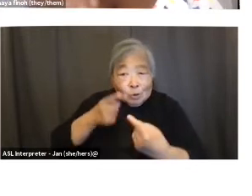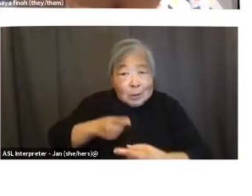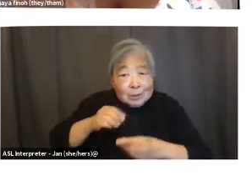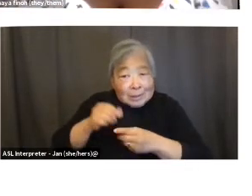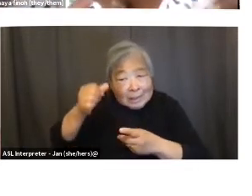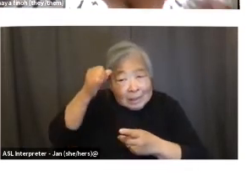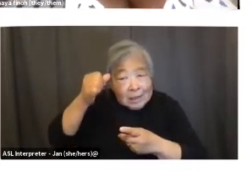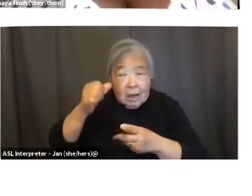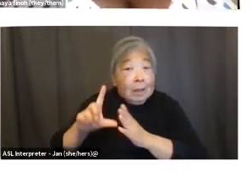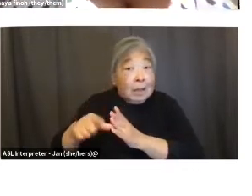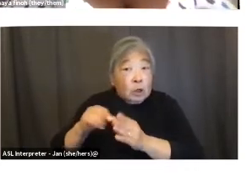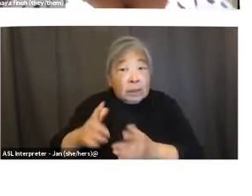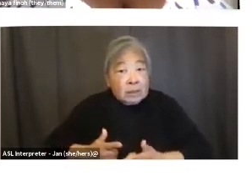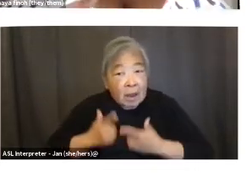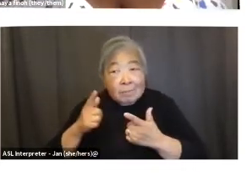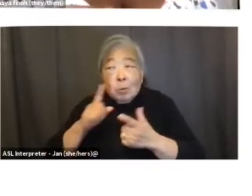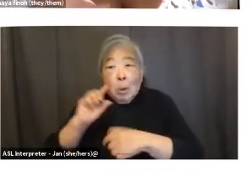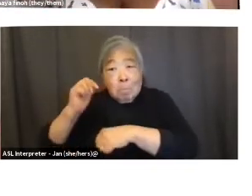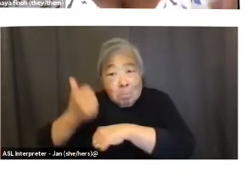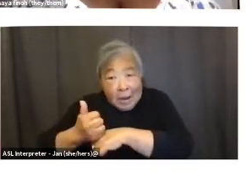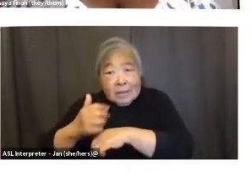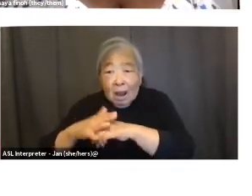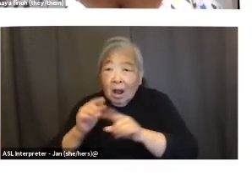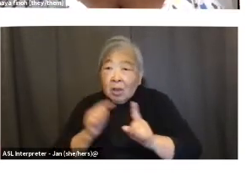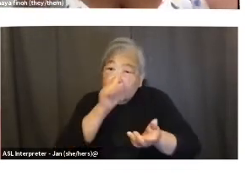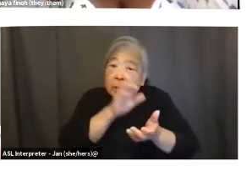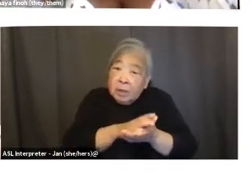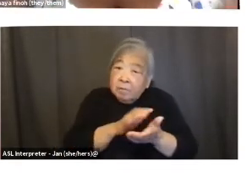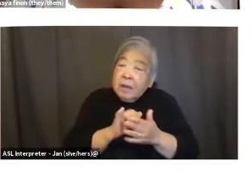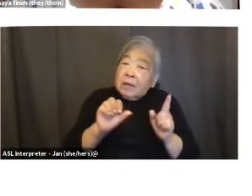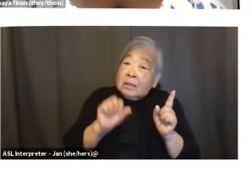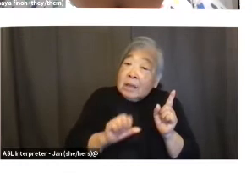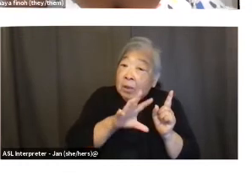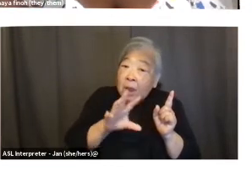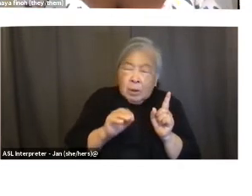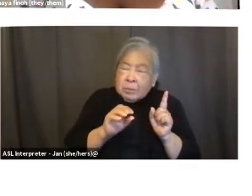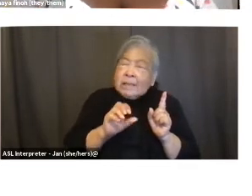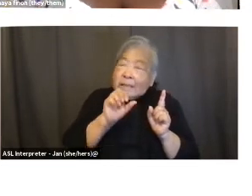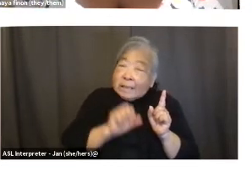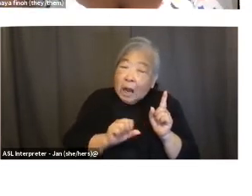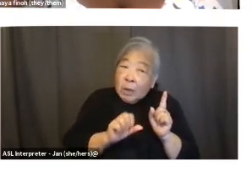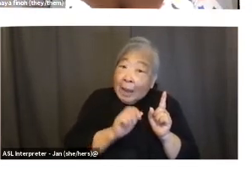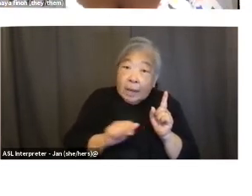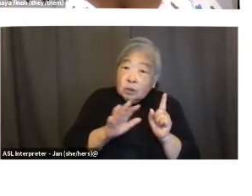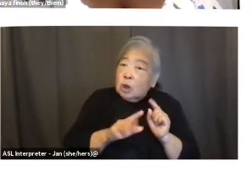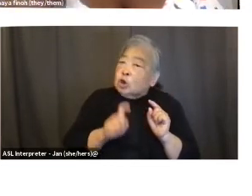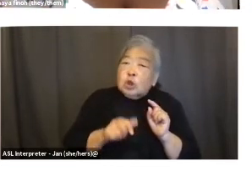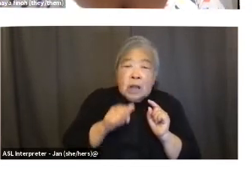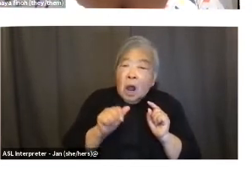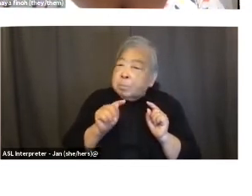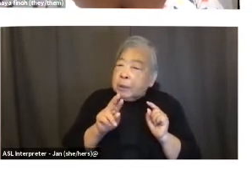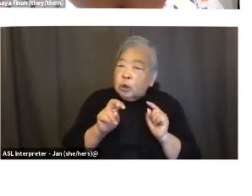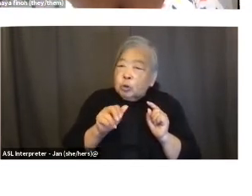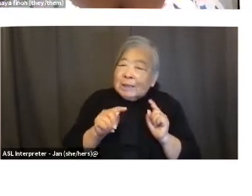life, that was predicated on the belief that South Asians shouldn't be treated as the same as